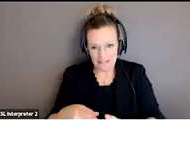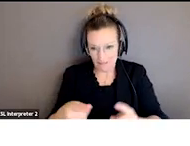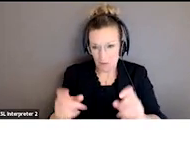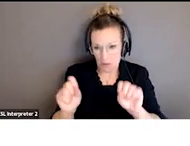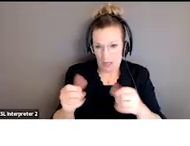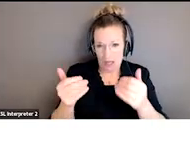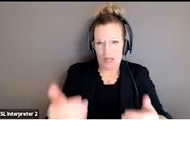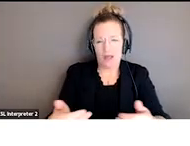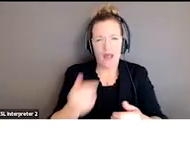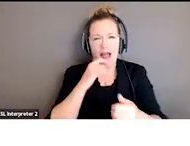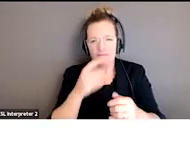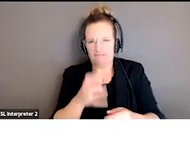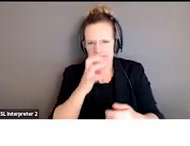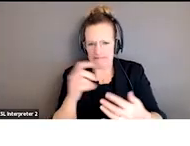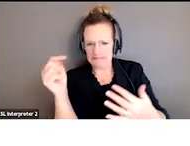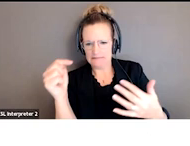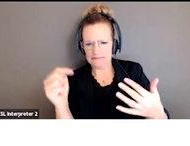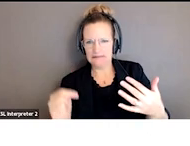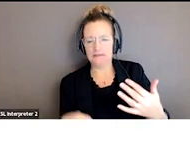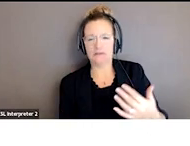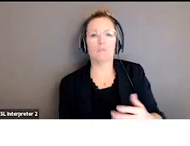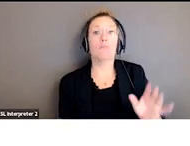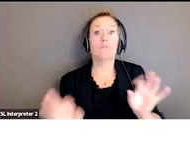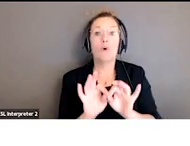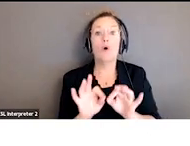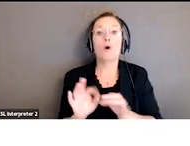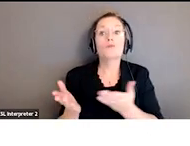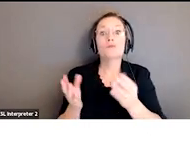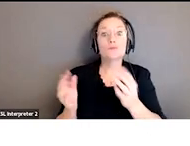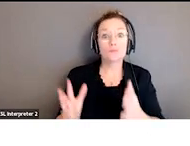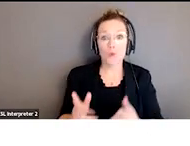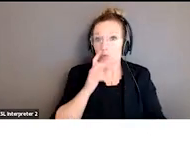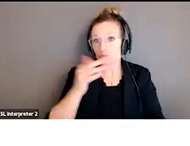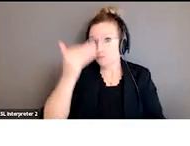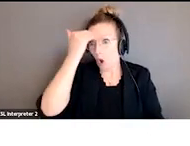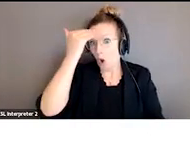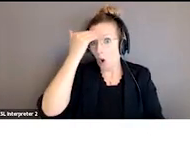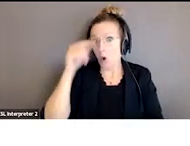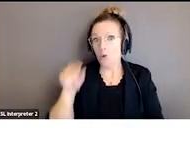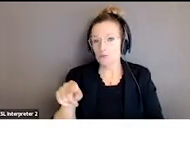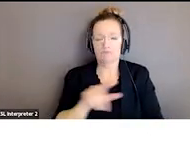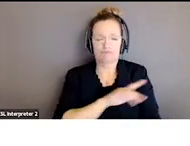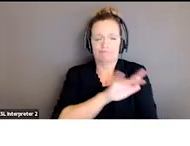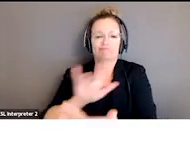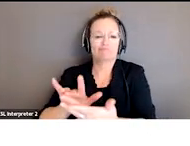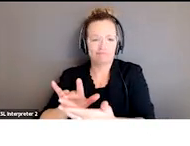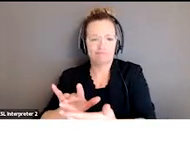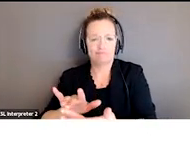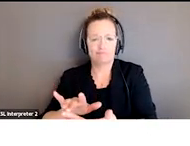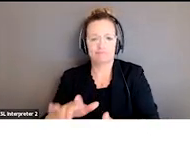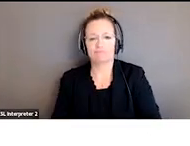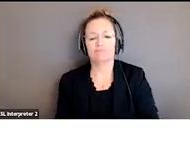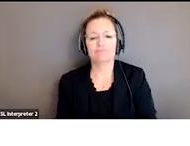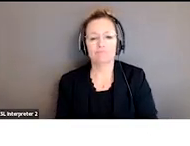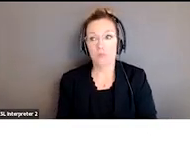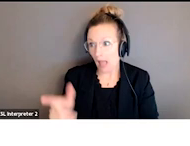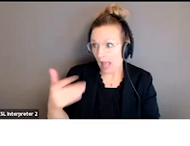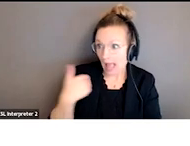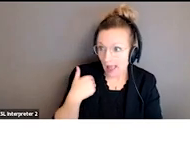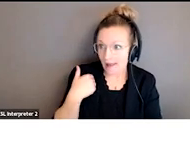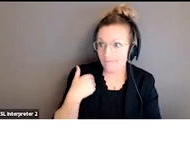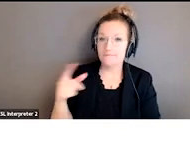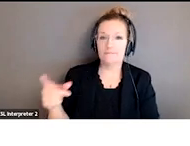patentable. So important to talk to a service provider who can then say, okay, well, do you have these things? If